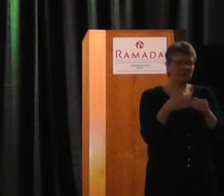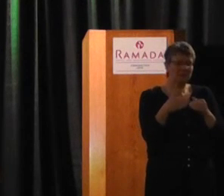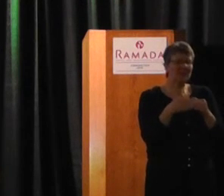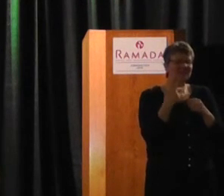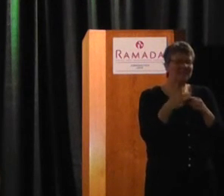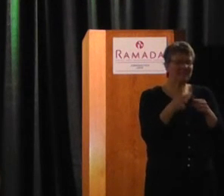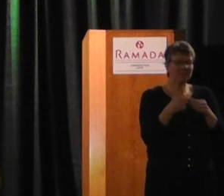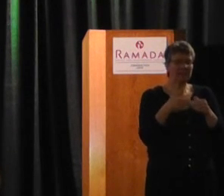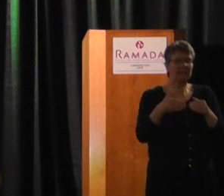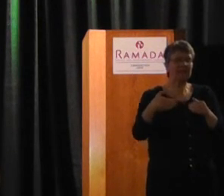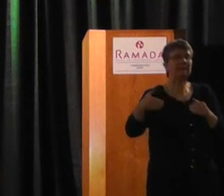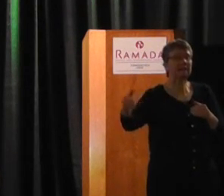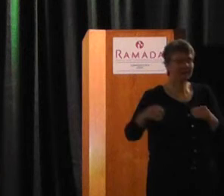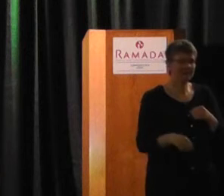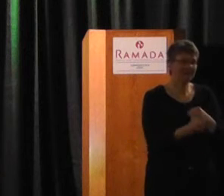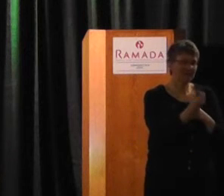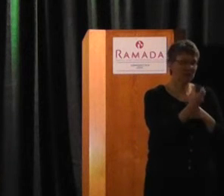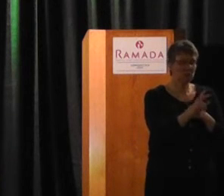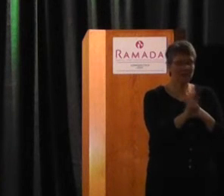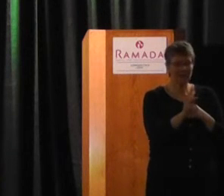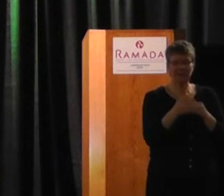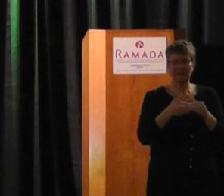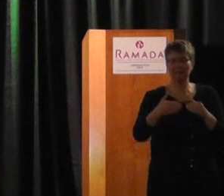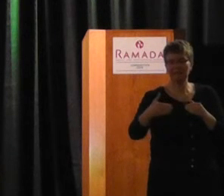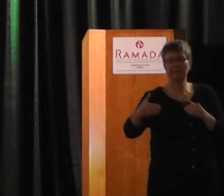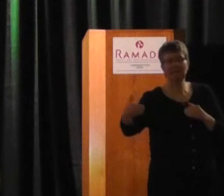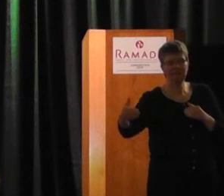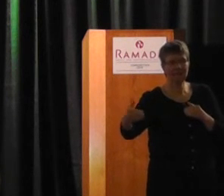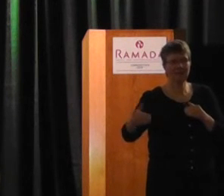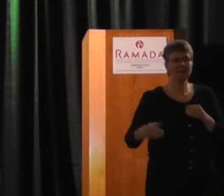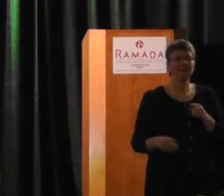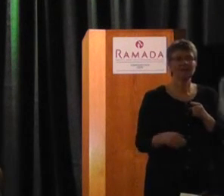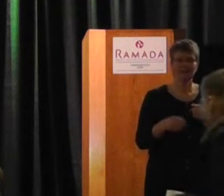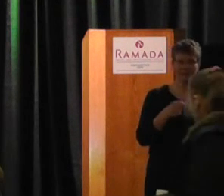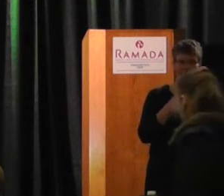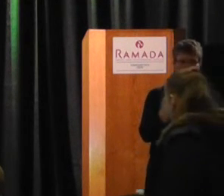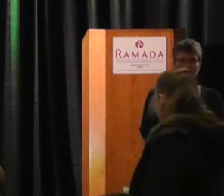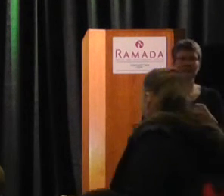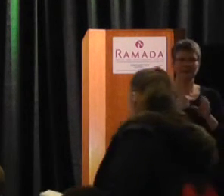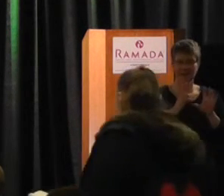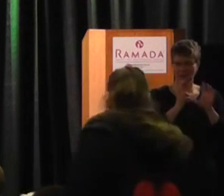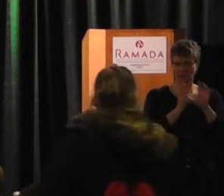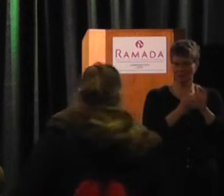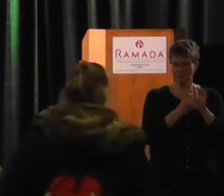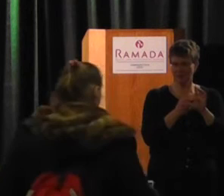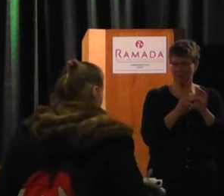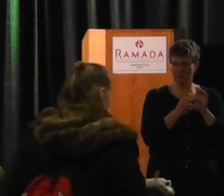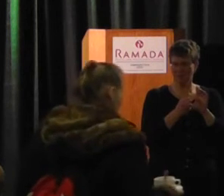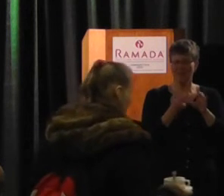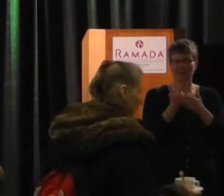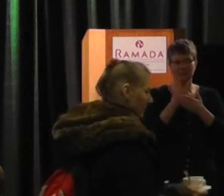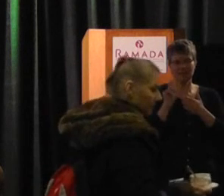that it's a survival race. It's amazing. And as said in my presentation, last winter I have the